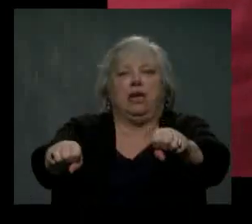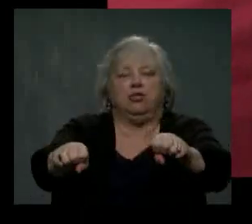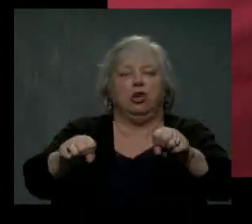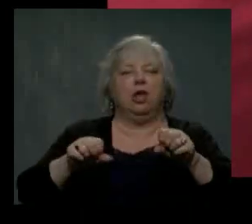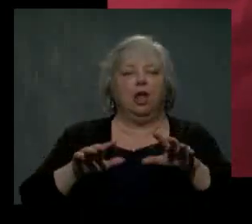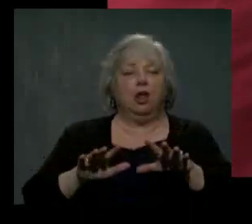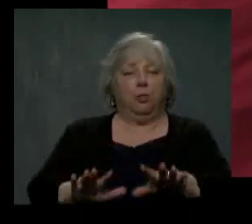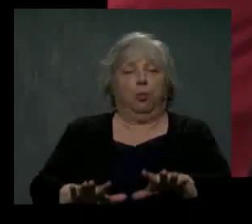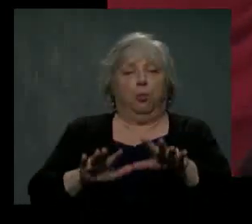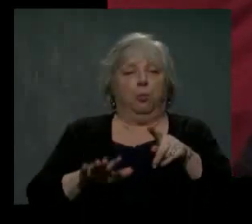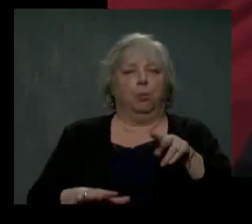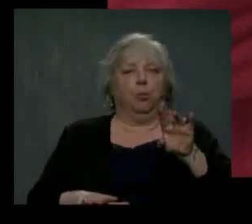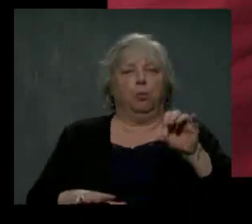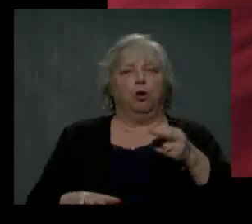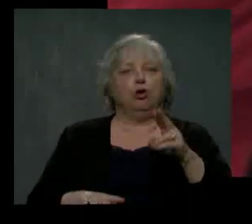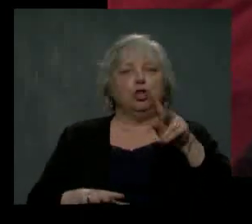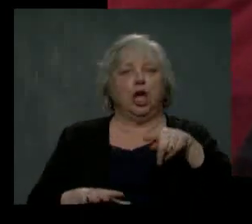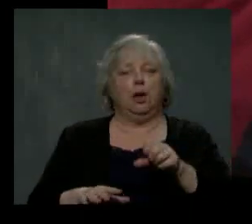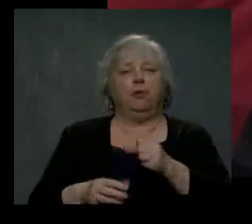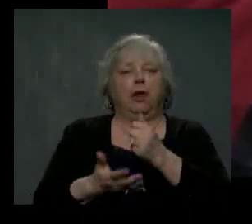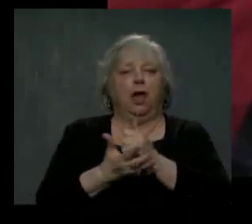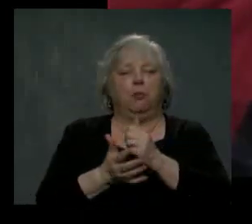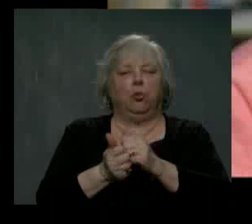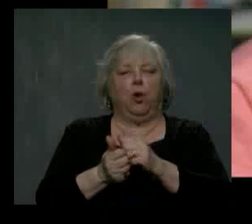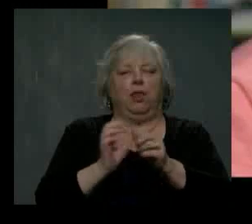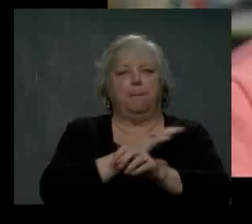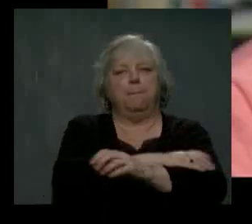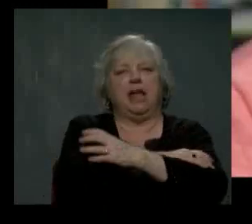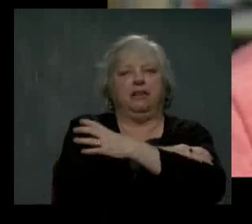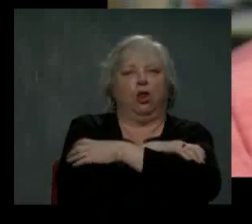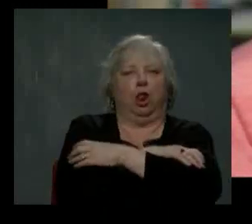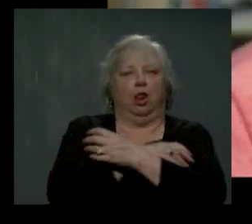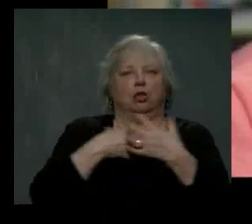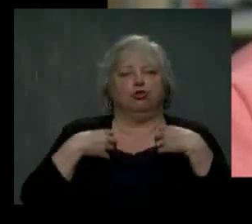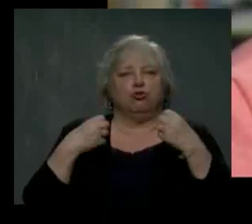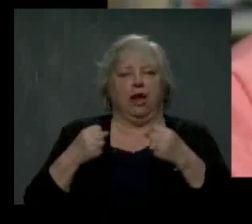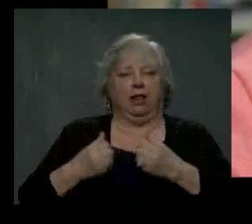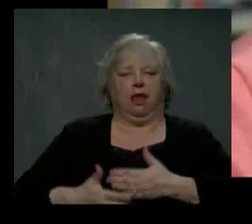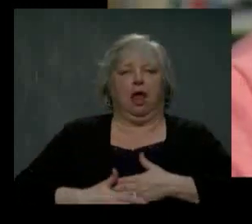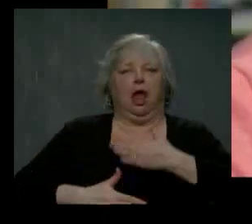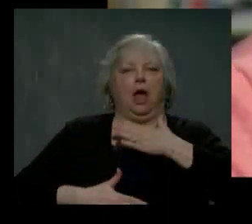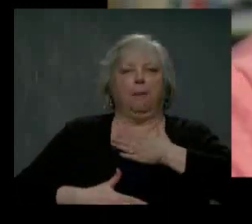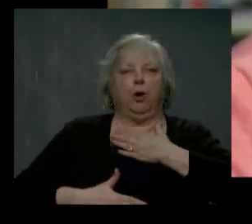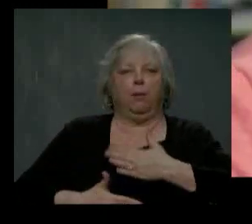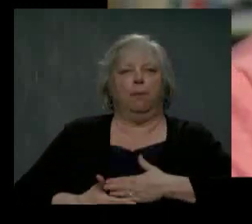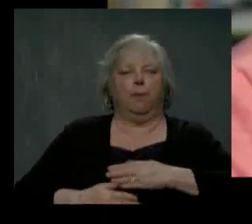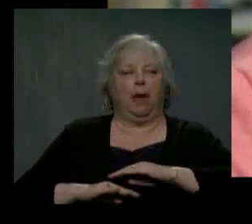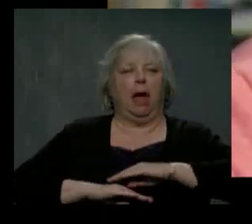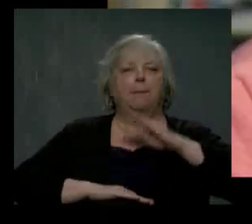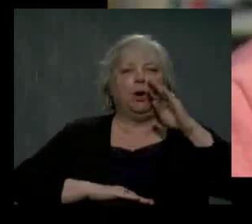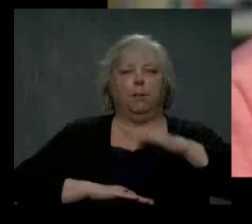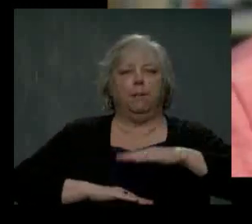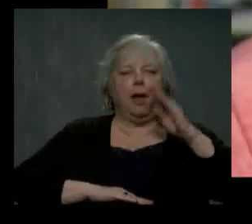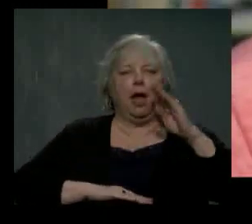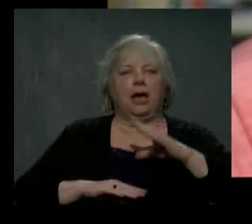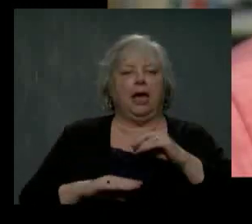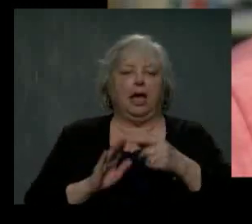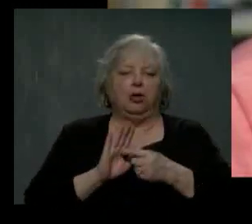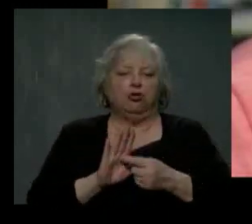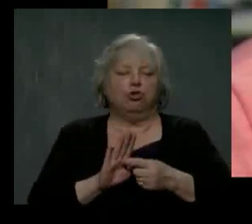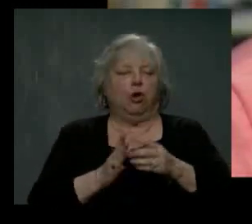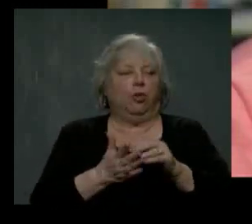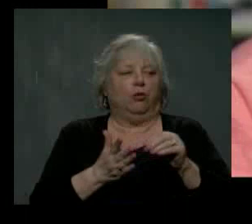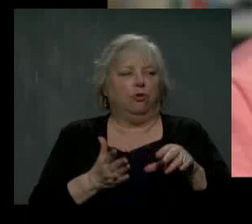push-ups helped with the students' muscular strength, upper body, and it showed them